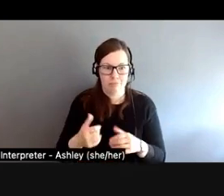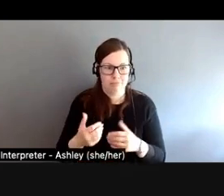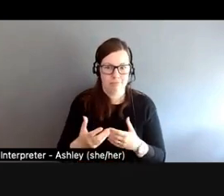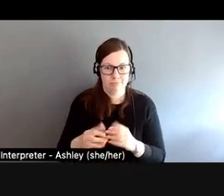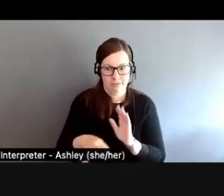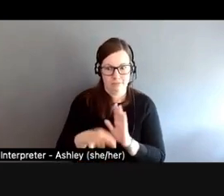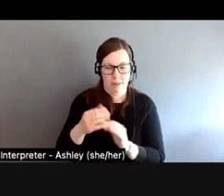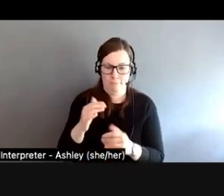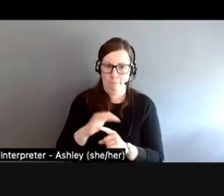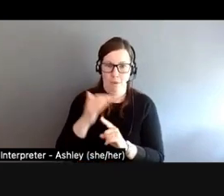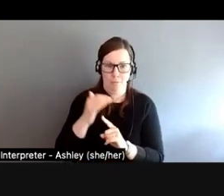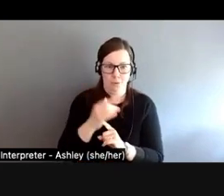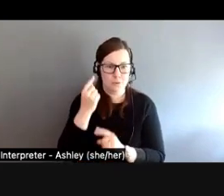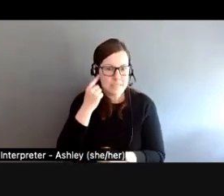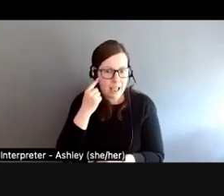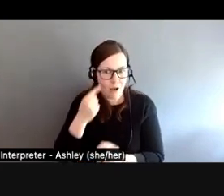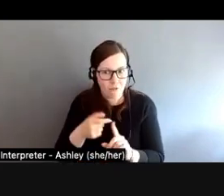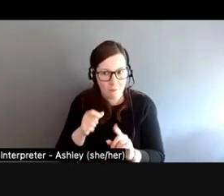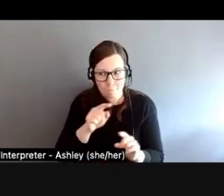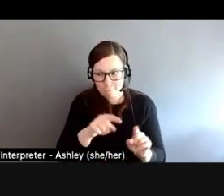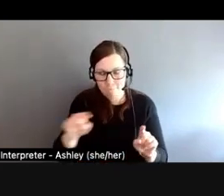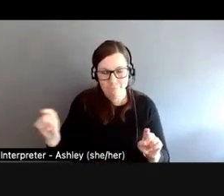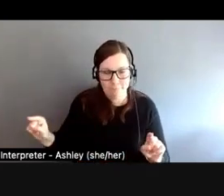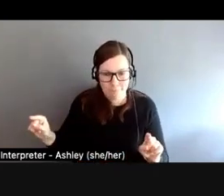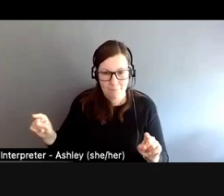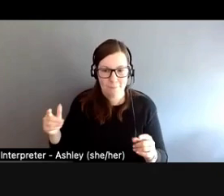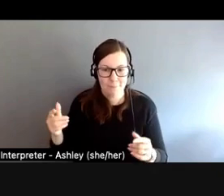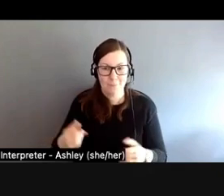yeah, it can be music, sound bites,